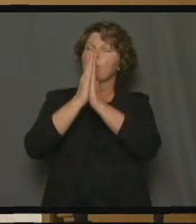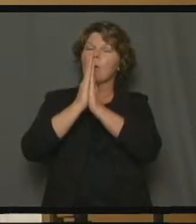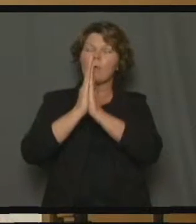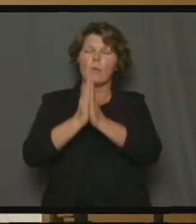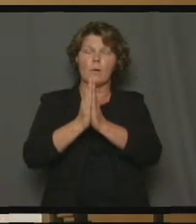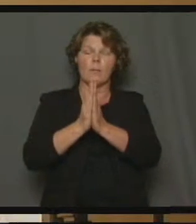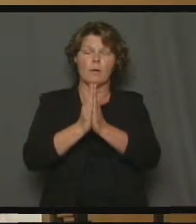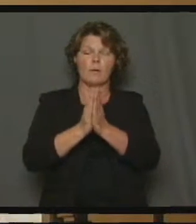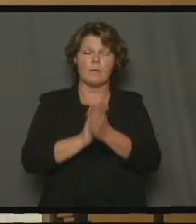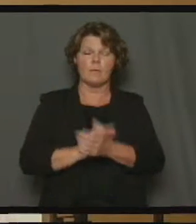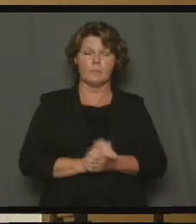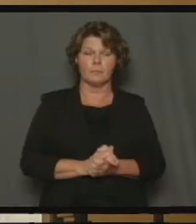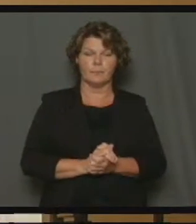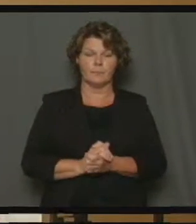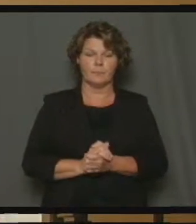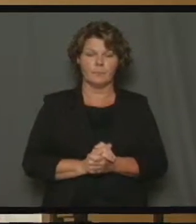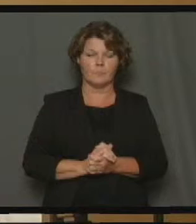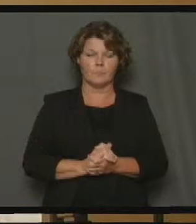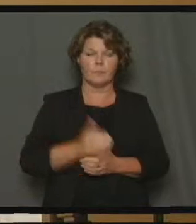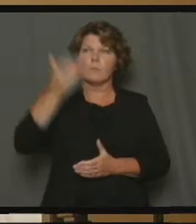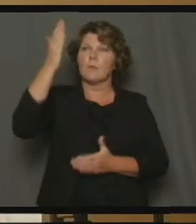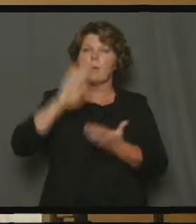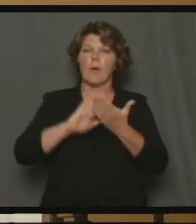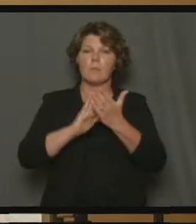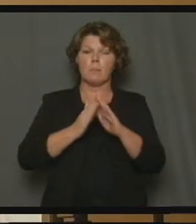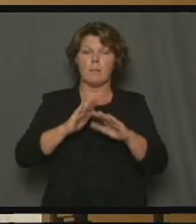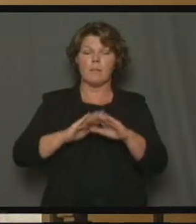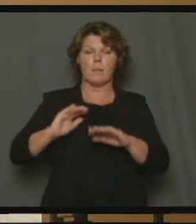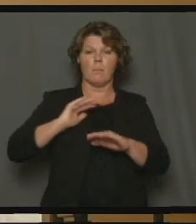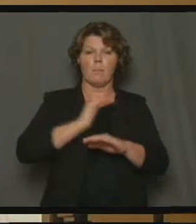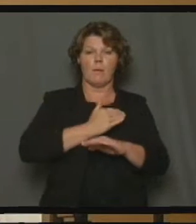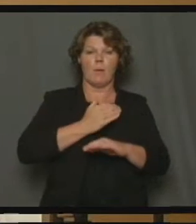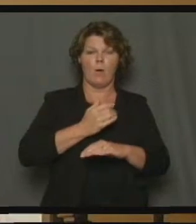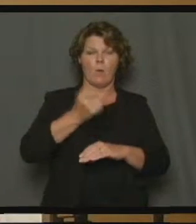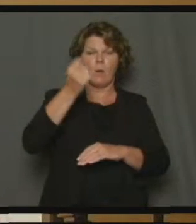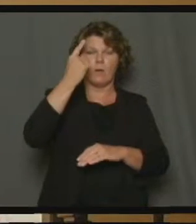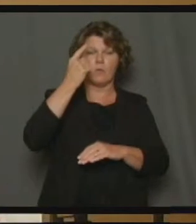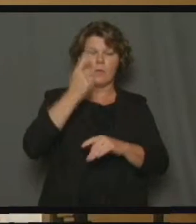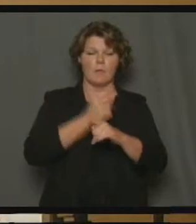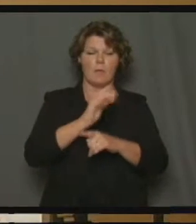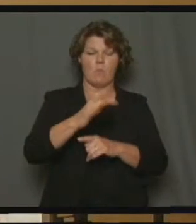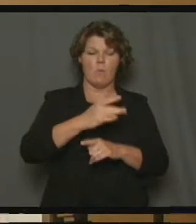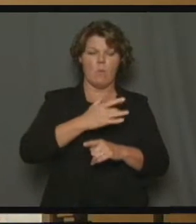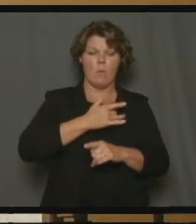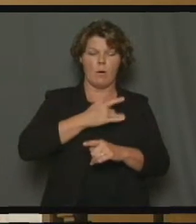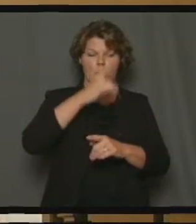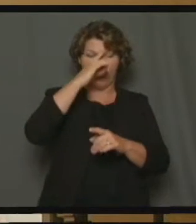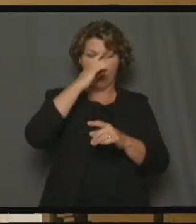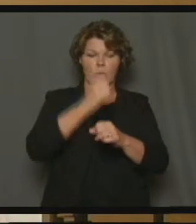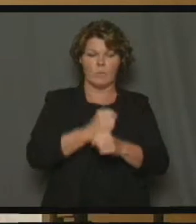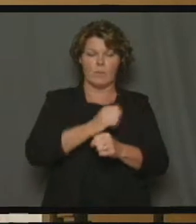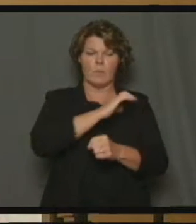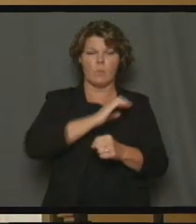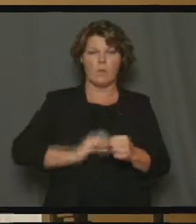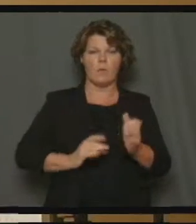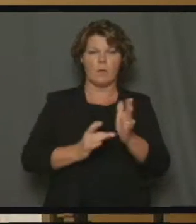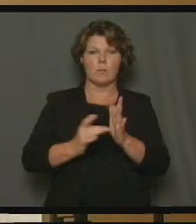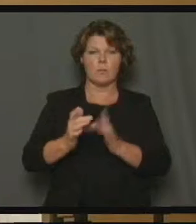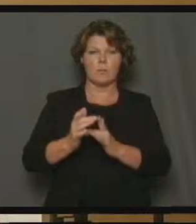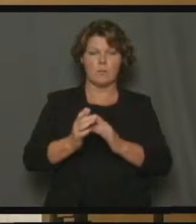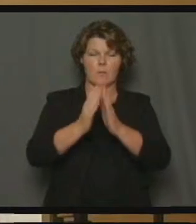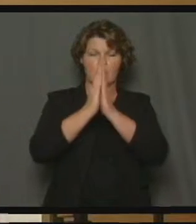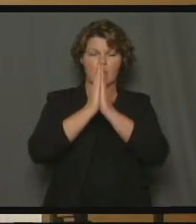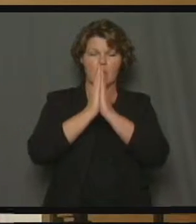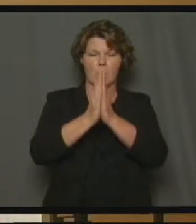Amen. The peace of God, which passes all understanding, keep your hearts and your minds in Christ